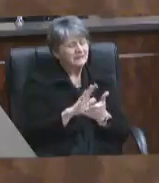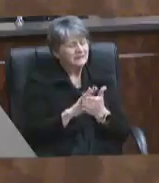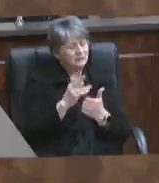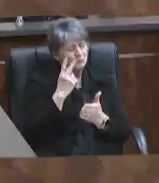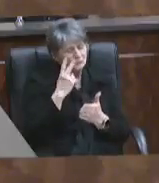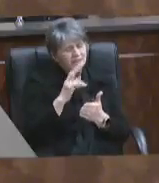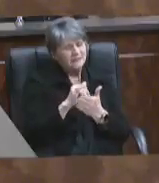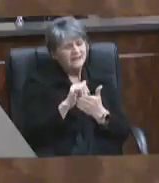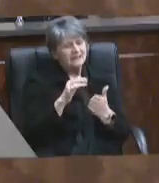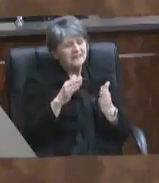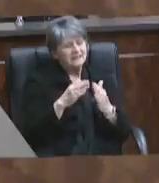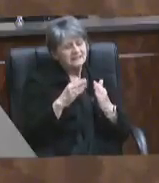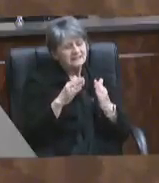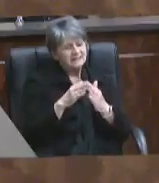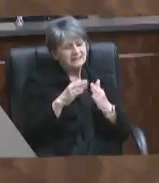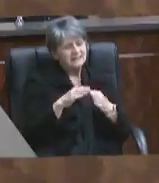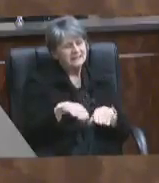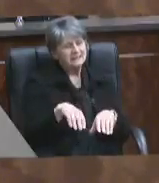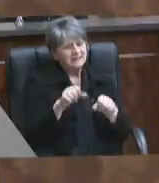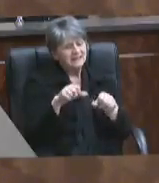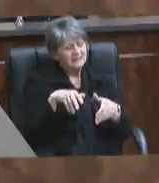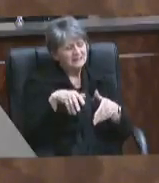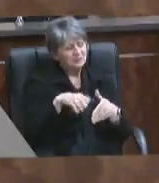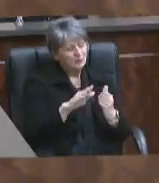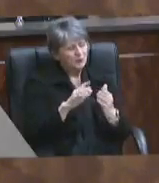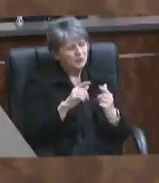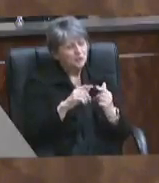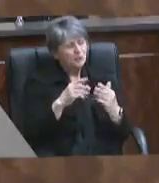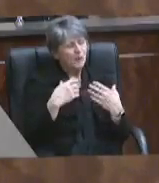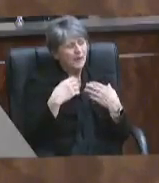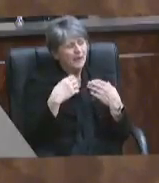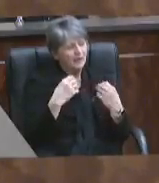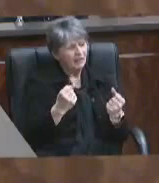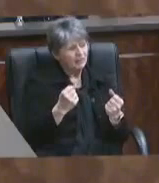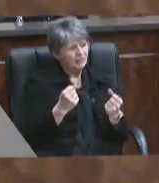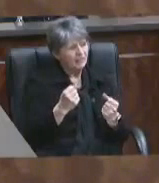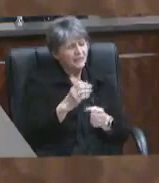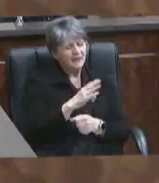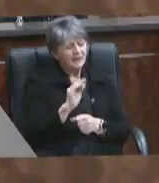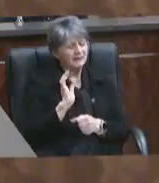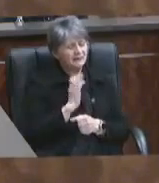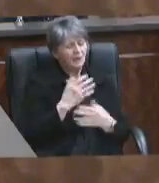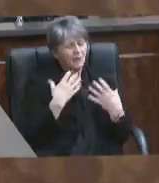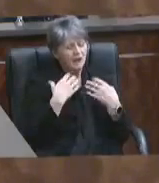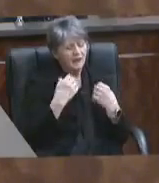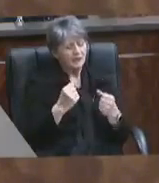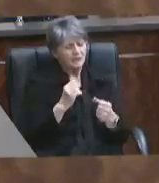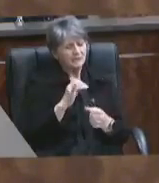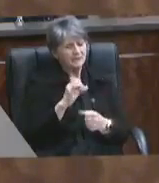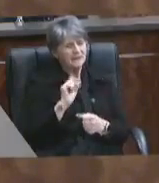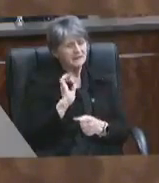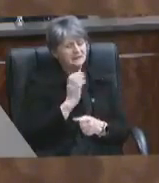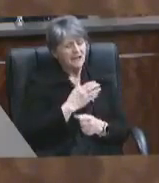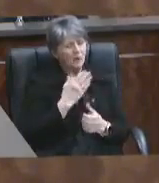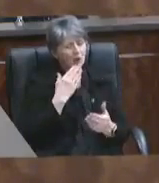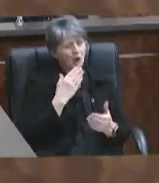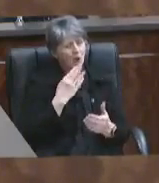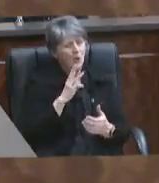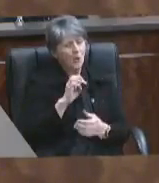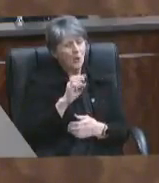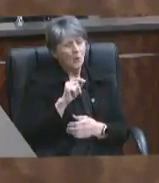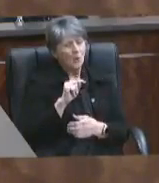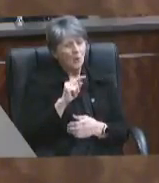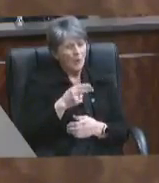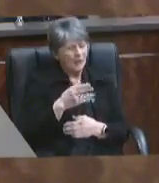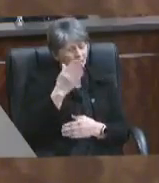approach to health. I just say that our health is our wealth. So everyone know your numbers and just continue to